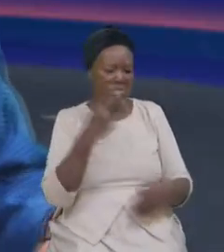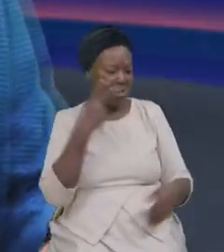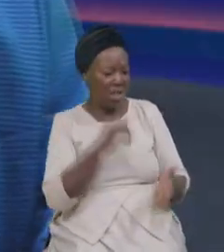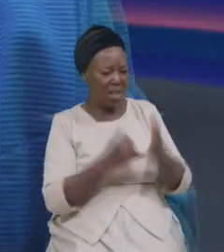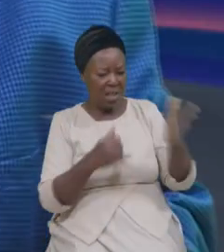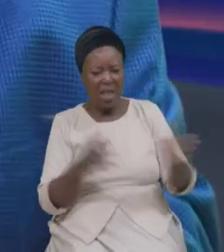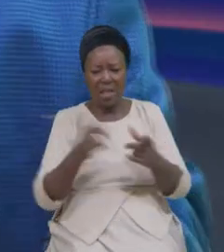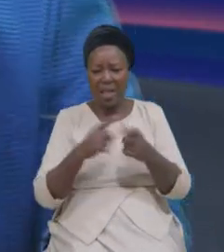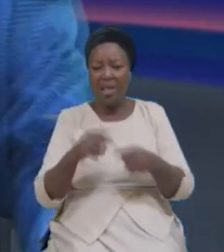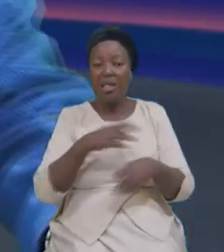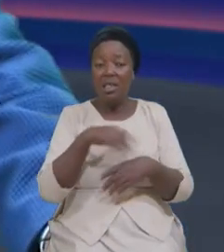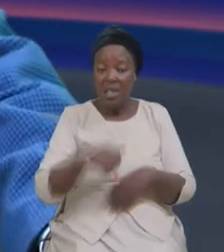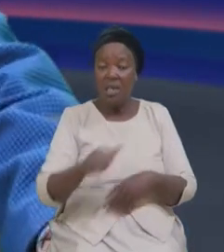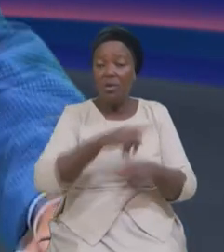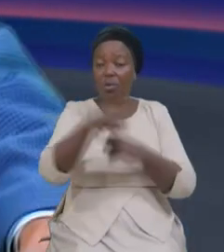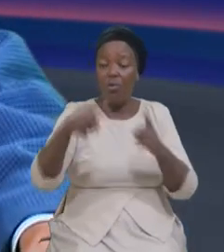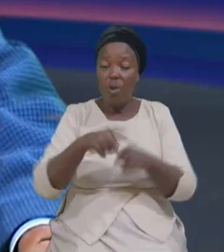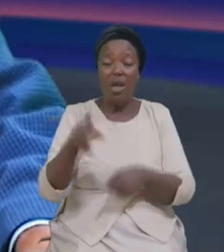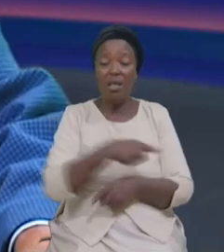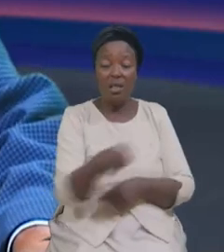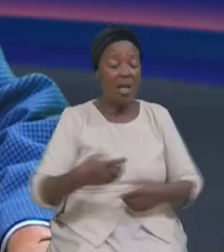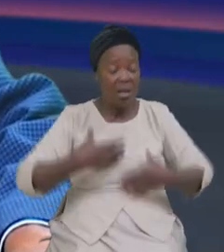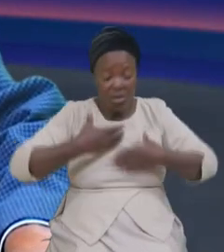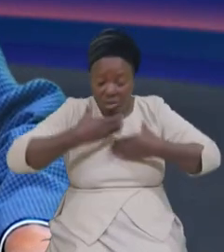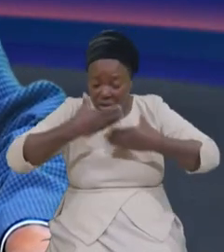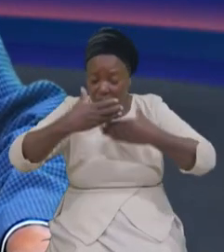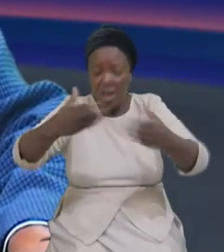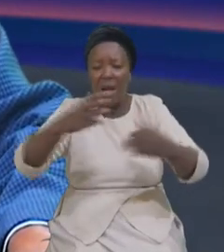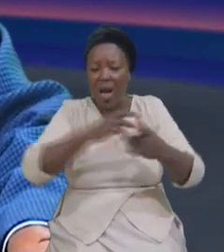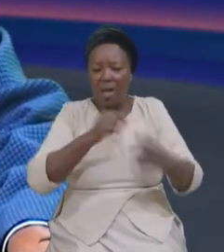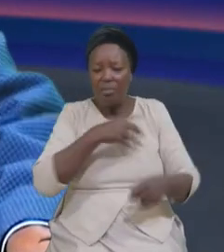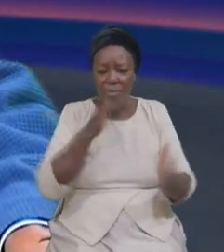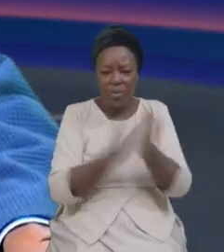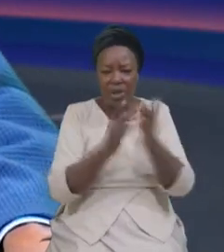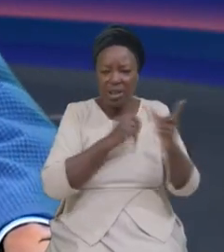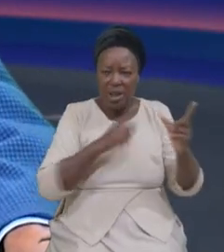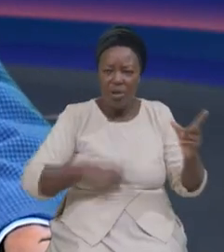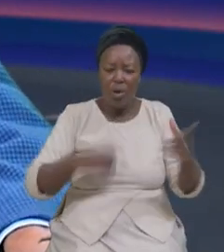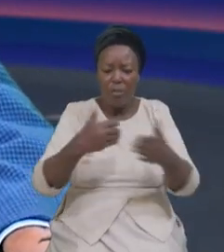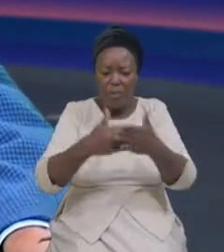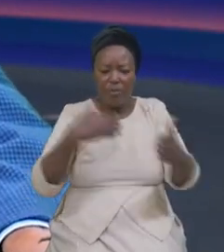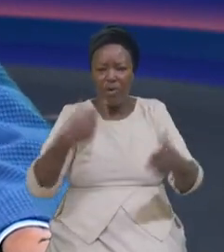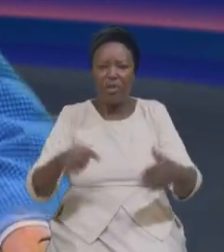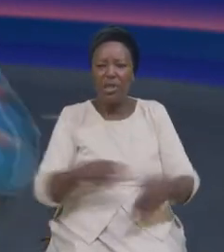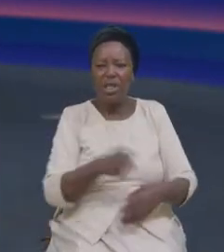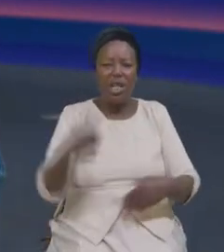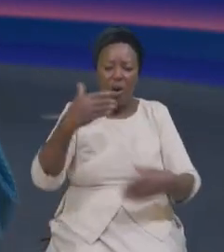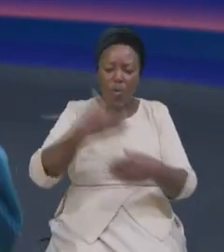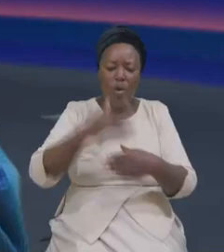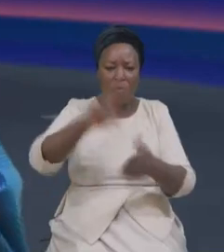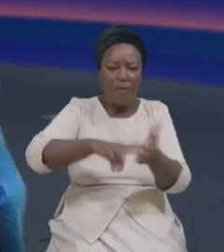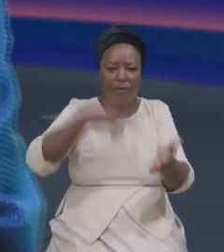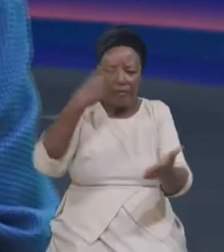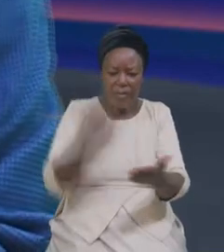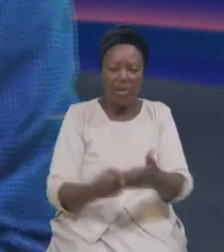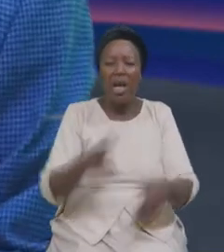said shout, they shouted and they praised the Lord before their walls fall. And